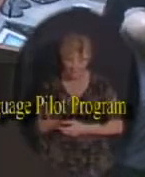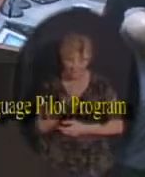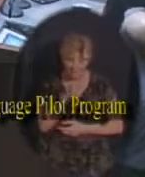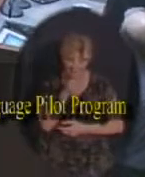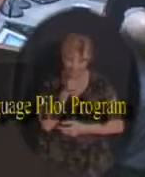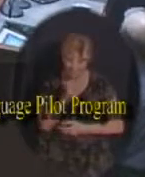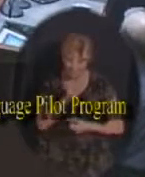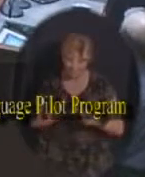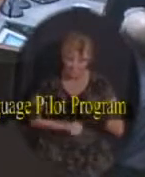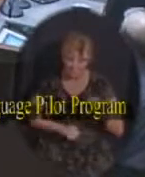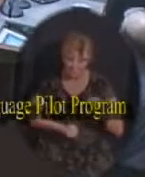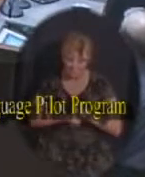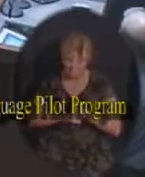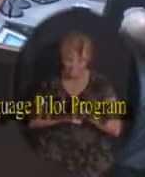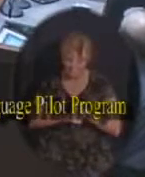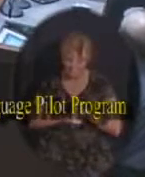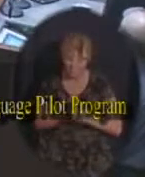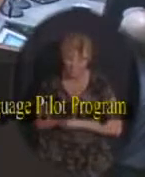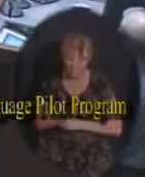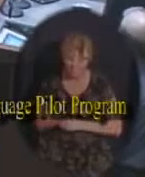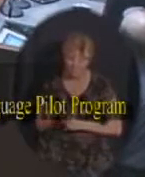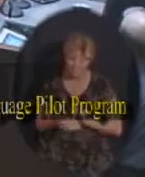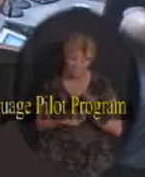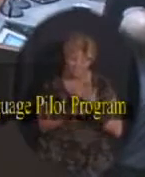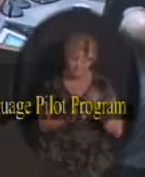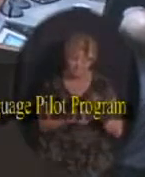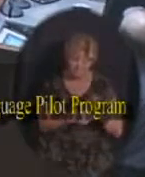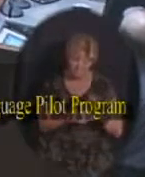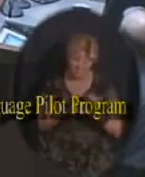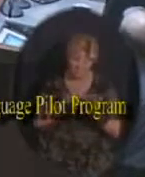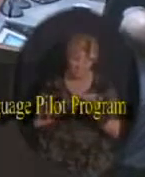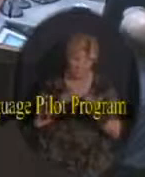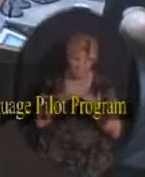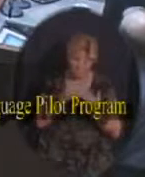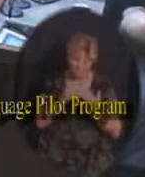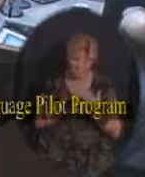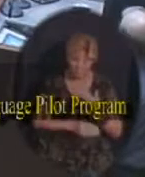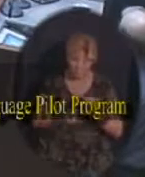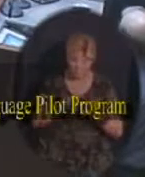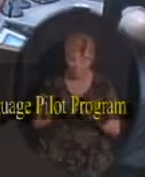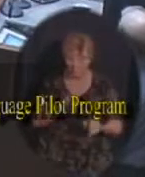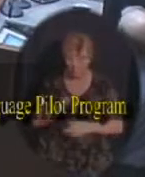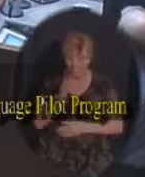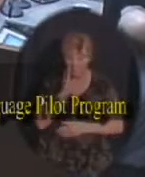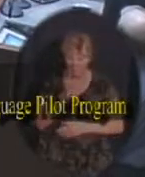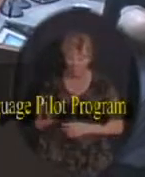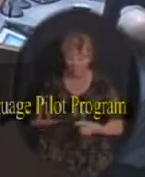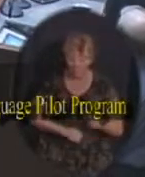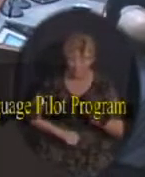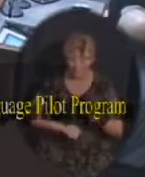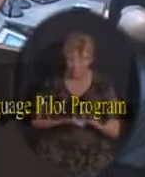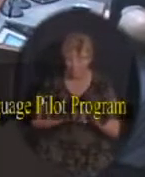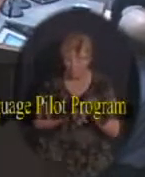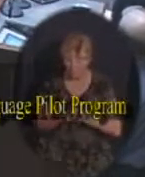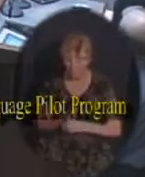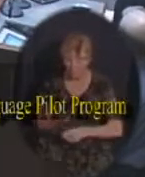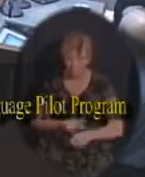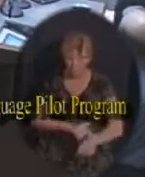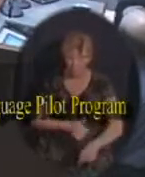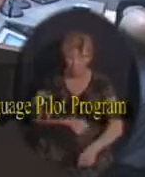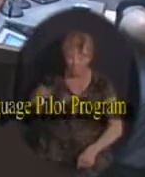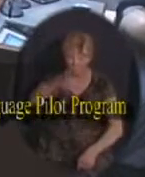of a pilot program, but to me, I would be in favor of a longer pilot program in order to make a